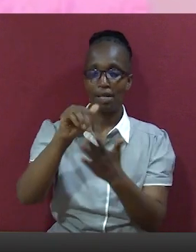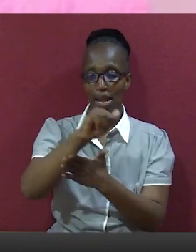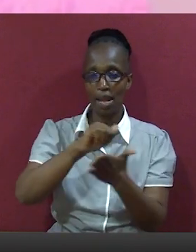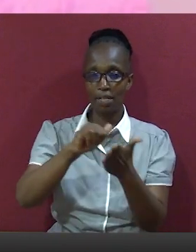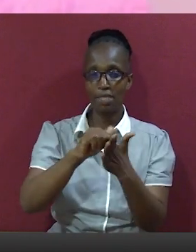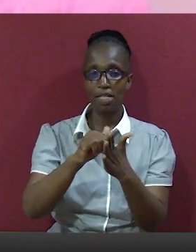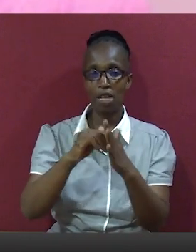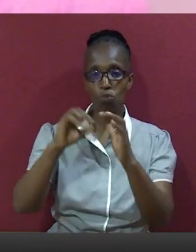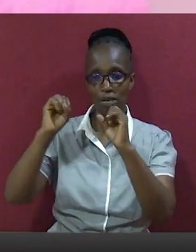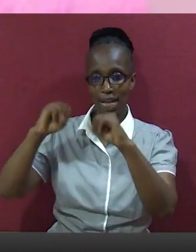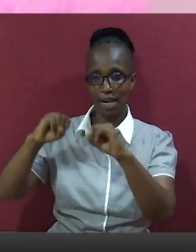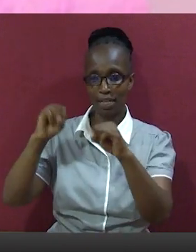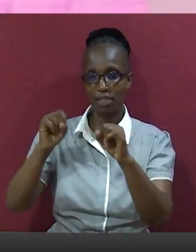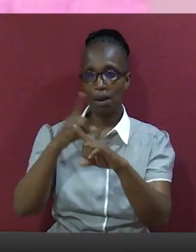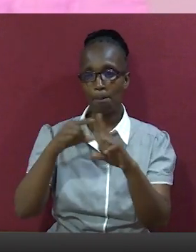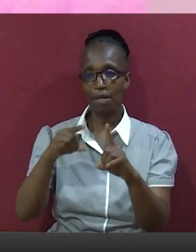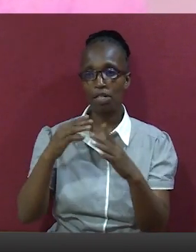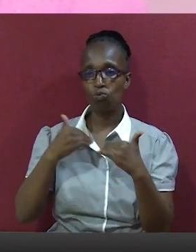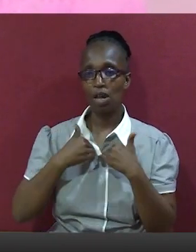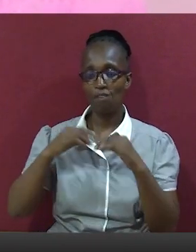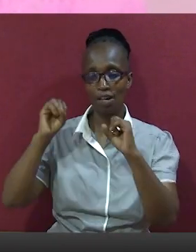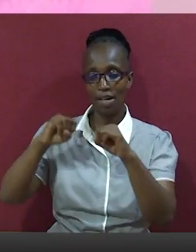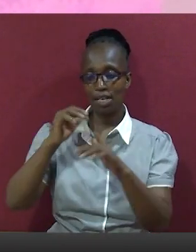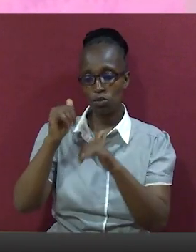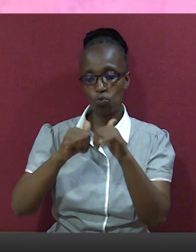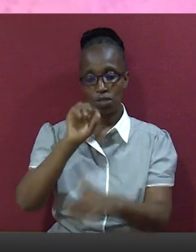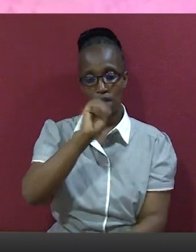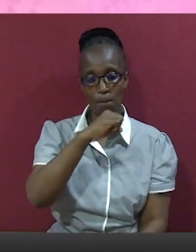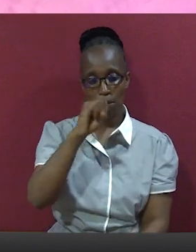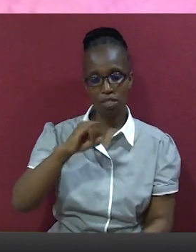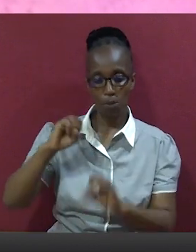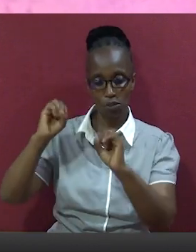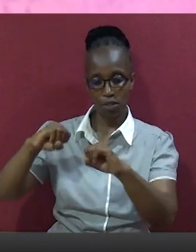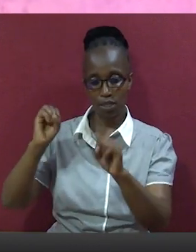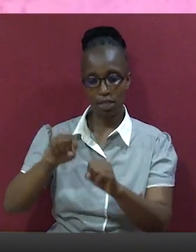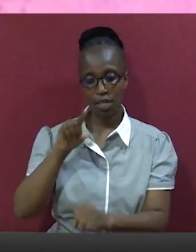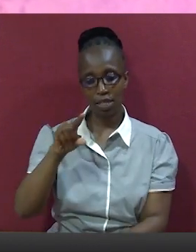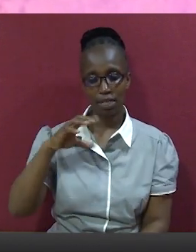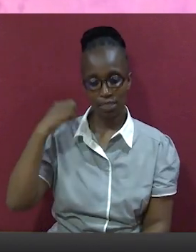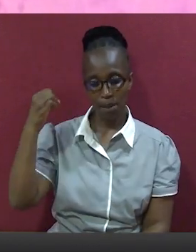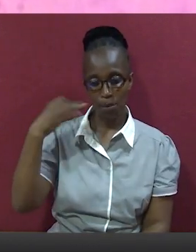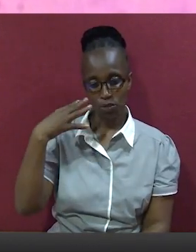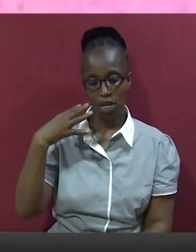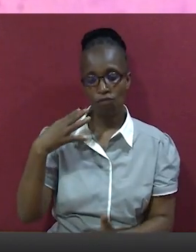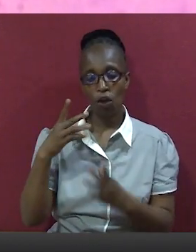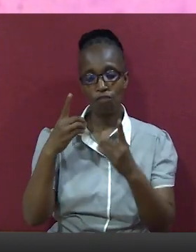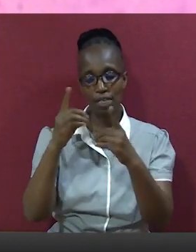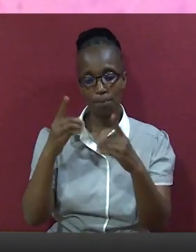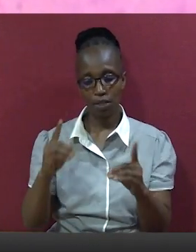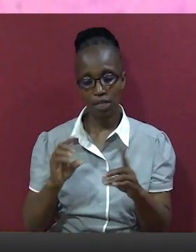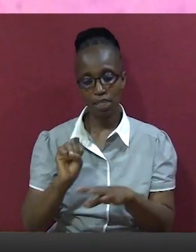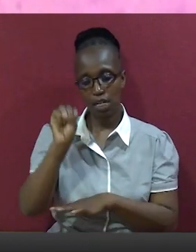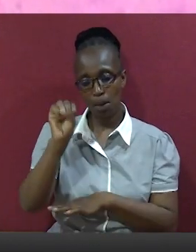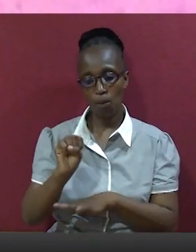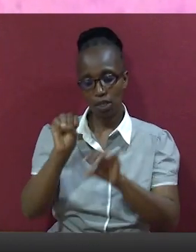that we will agree on, but there will still be areas that we will disagree on. And that is the beauty of our democracy. That is the beauty